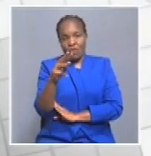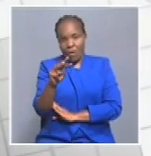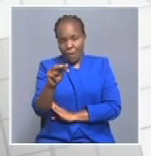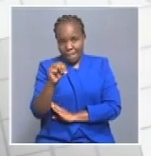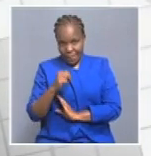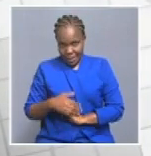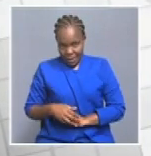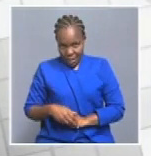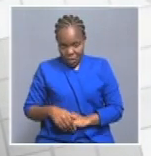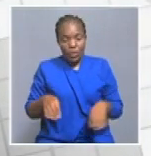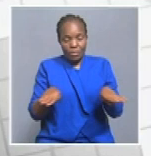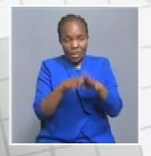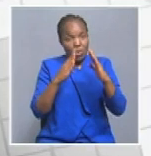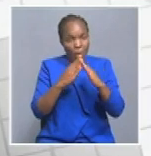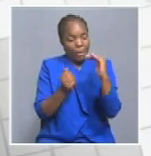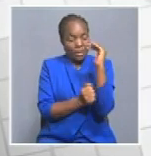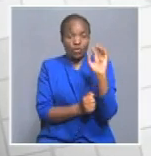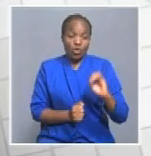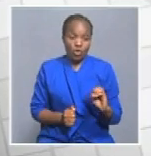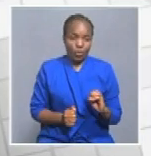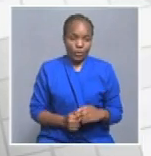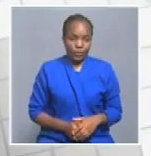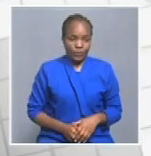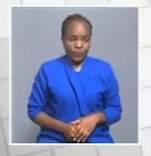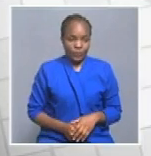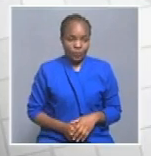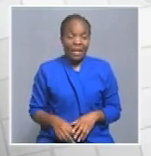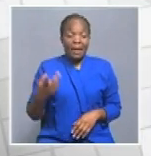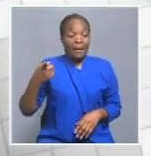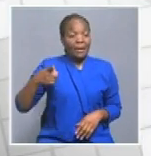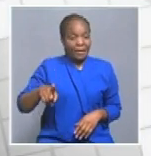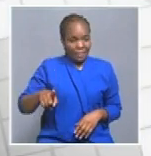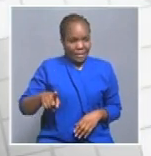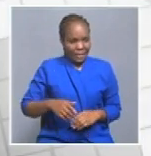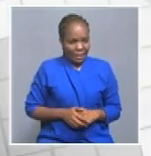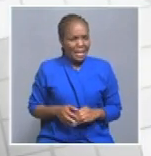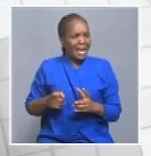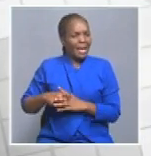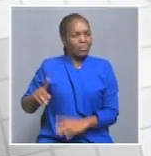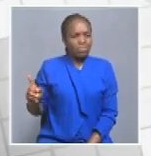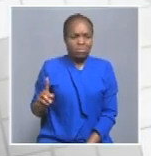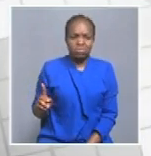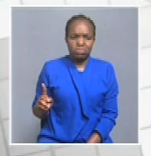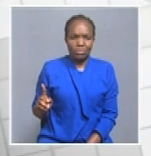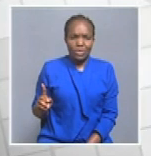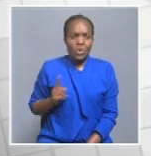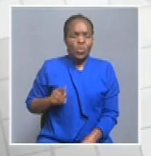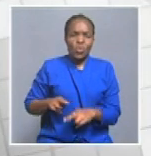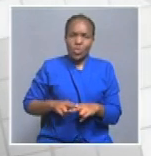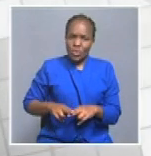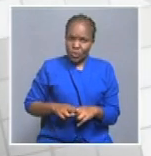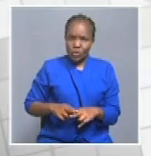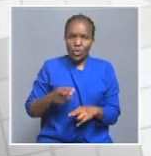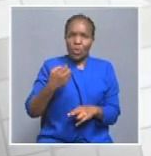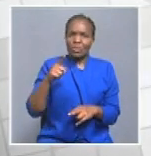houses without toilets. In actual sense, what has happened is that, as I said, we spent 500,000 on